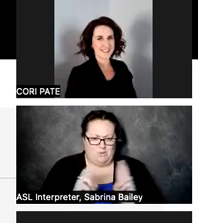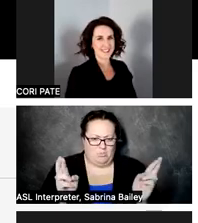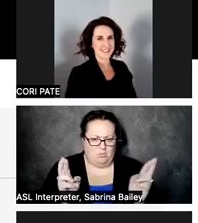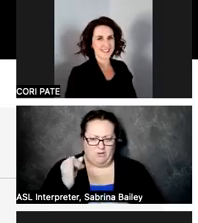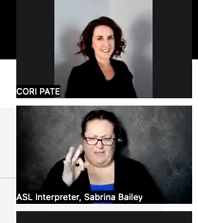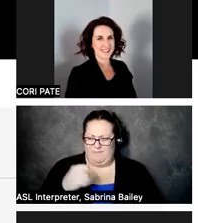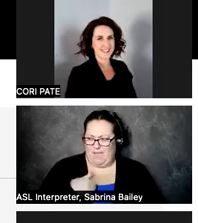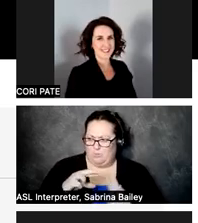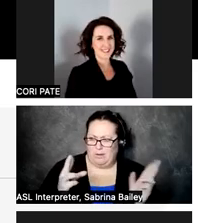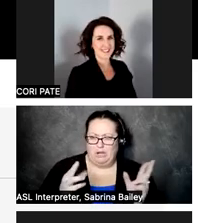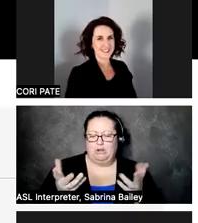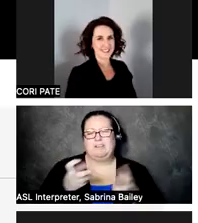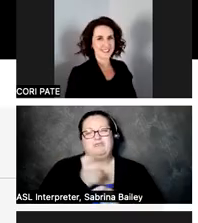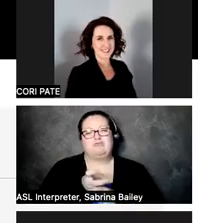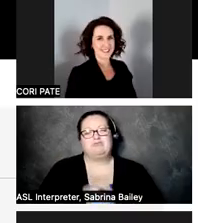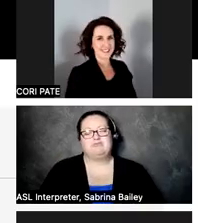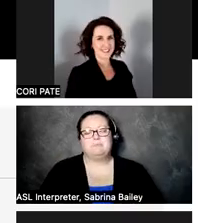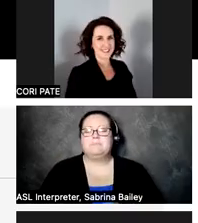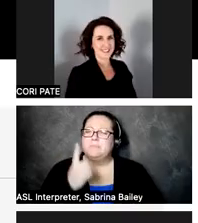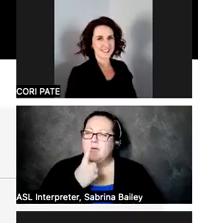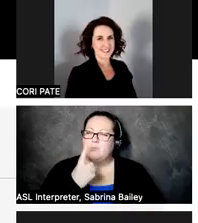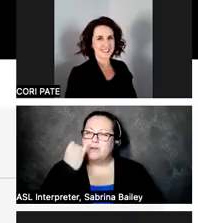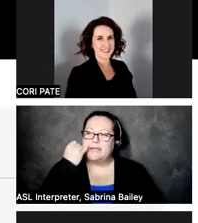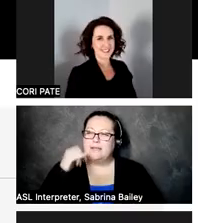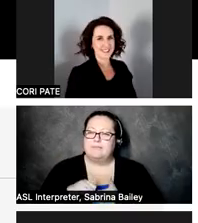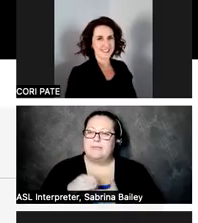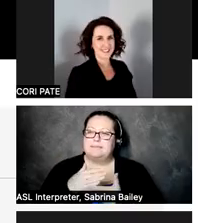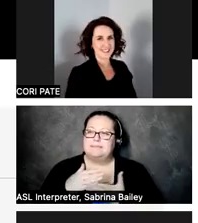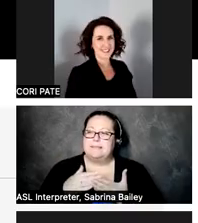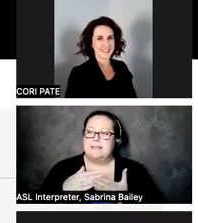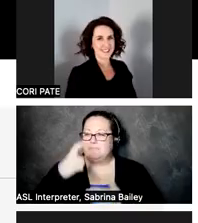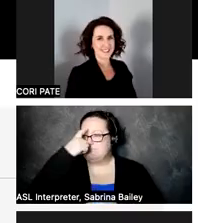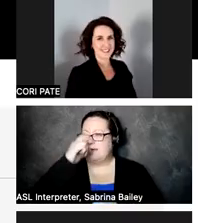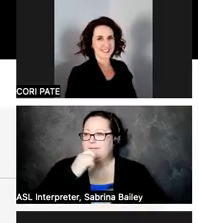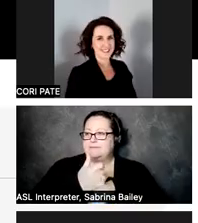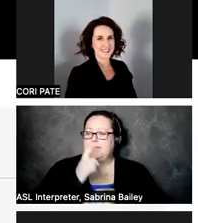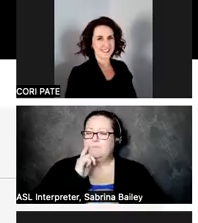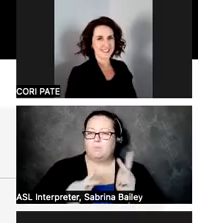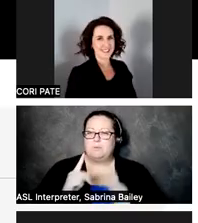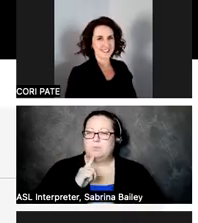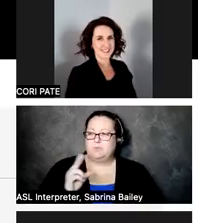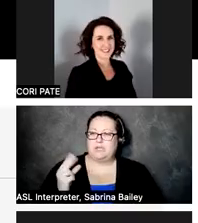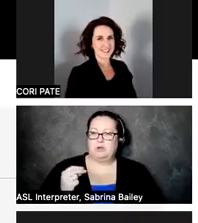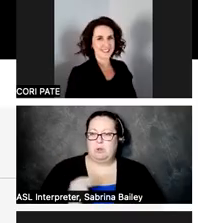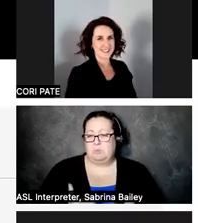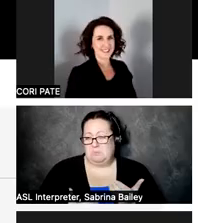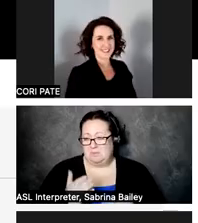prepared. I wonder if that's maybe some of the mindset of the folks that said no.